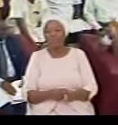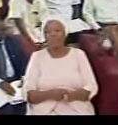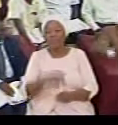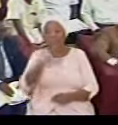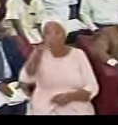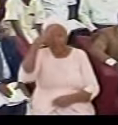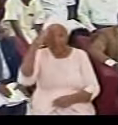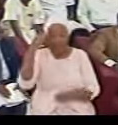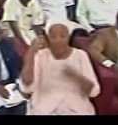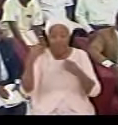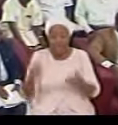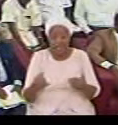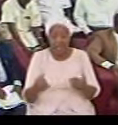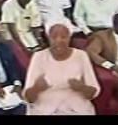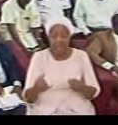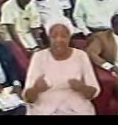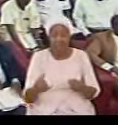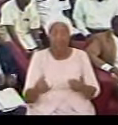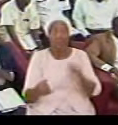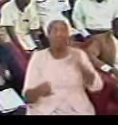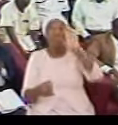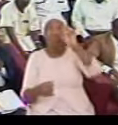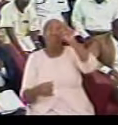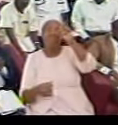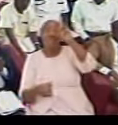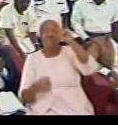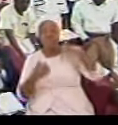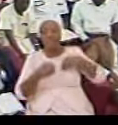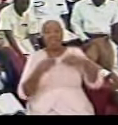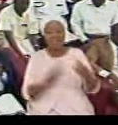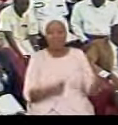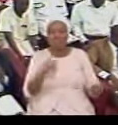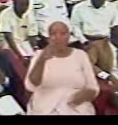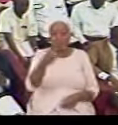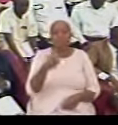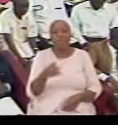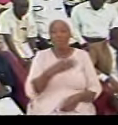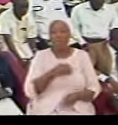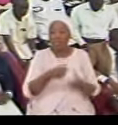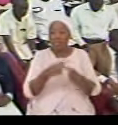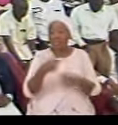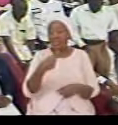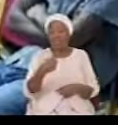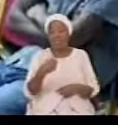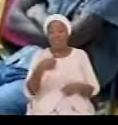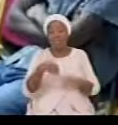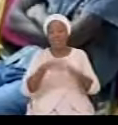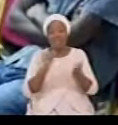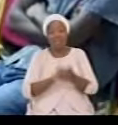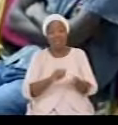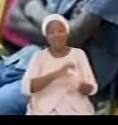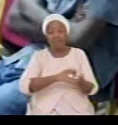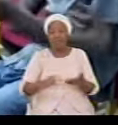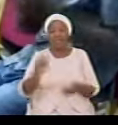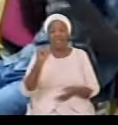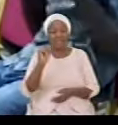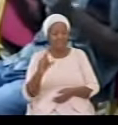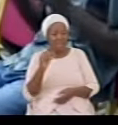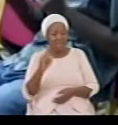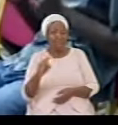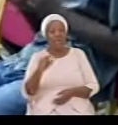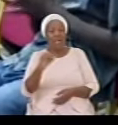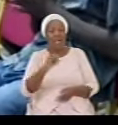Because now he has settled you. And then he says in that verse 11, I will